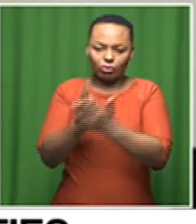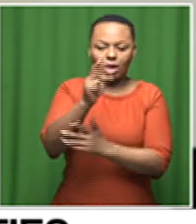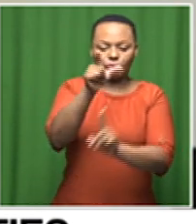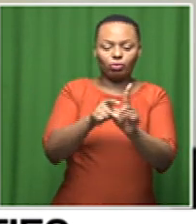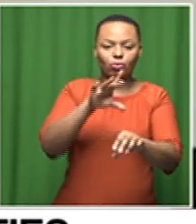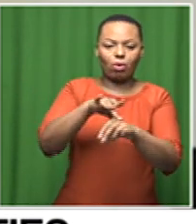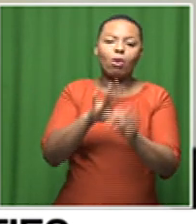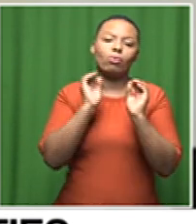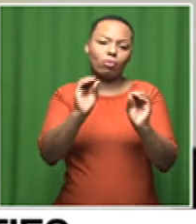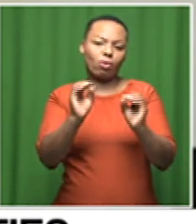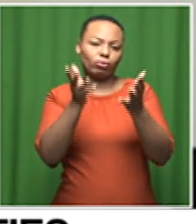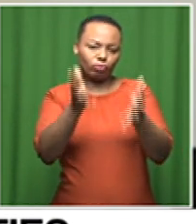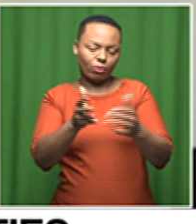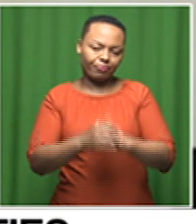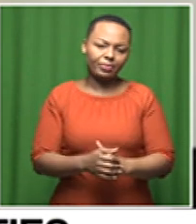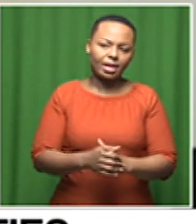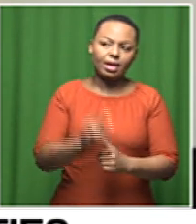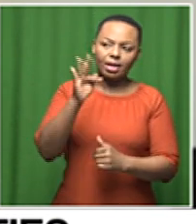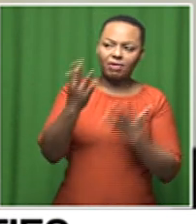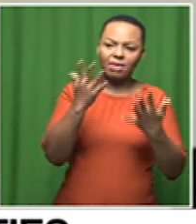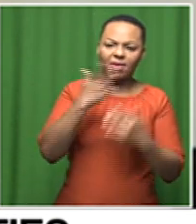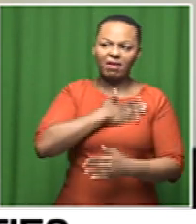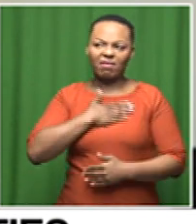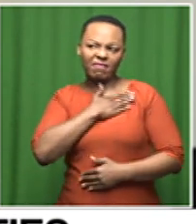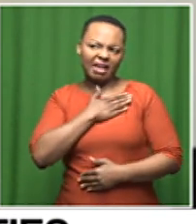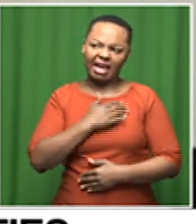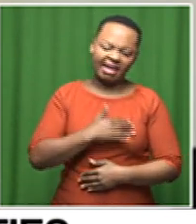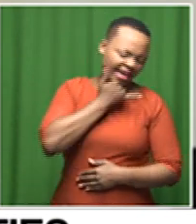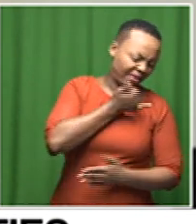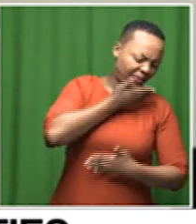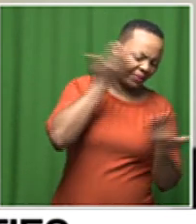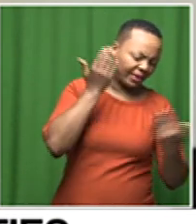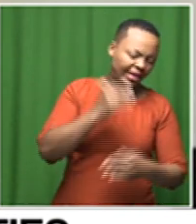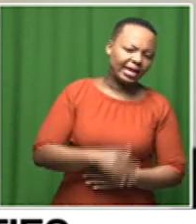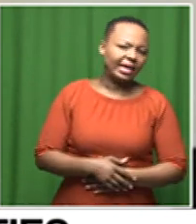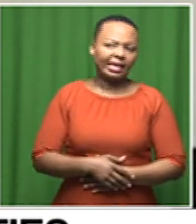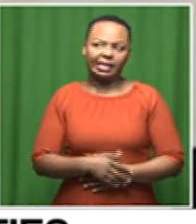person feels not fully answered or is not happy with the